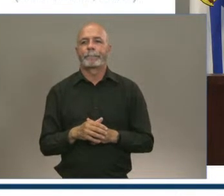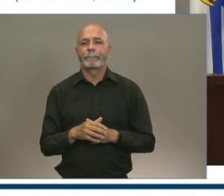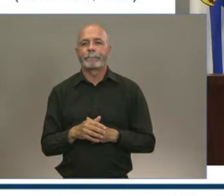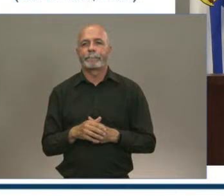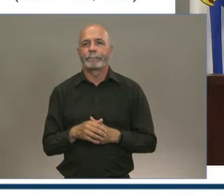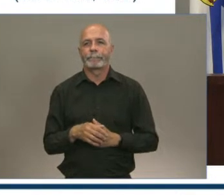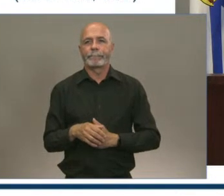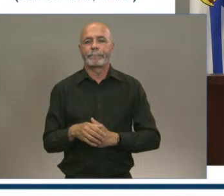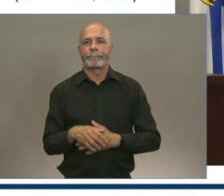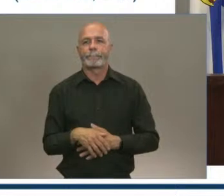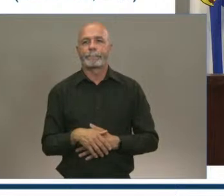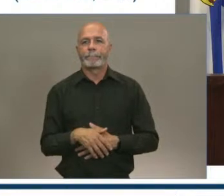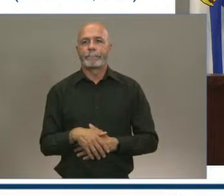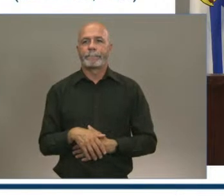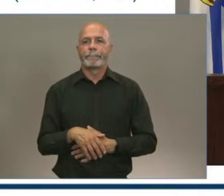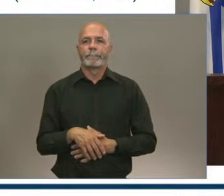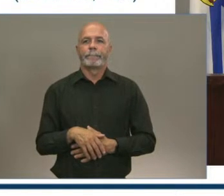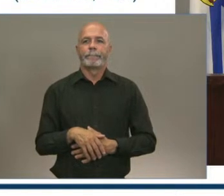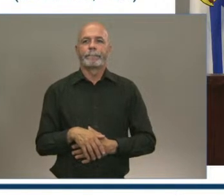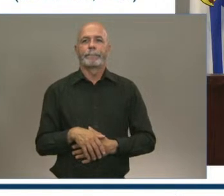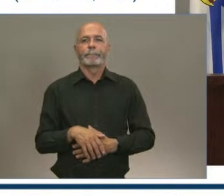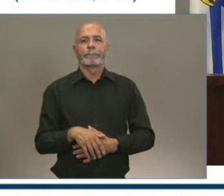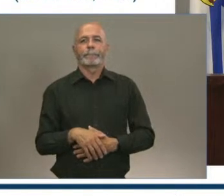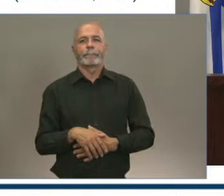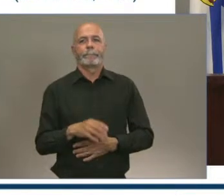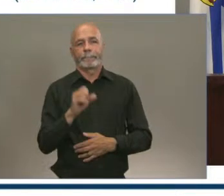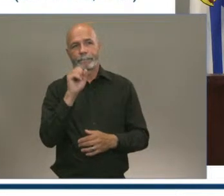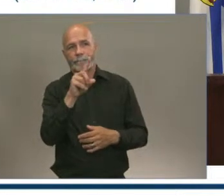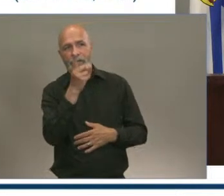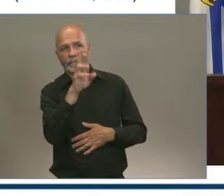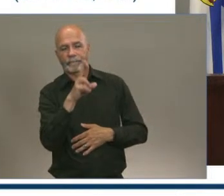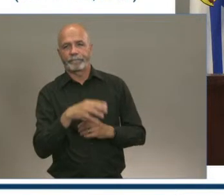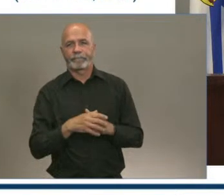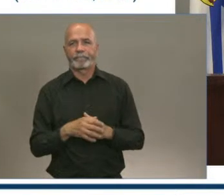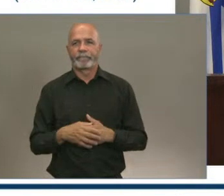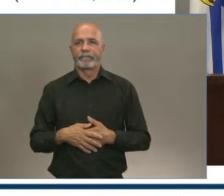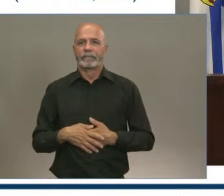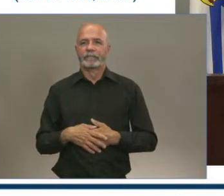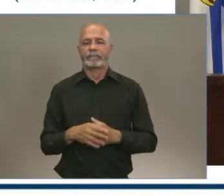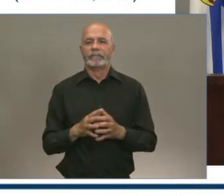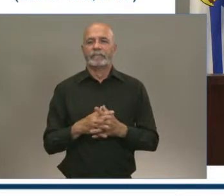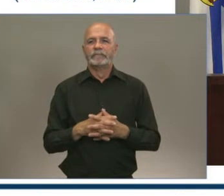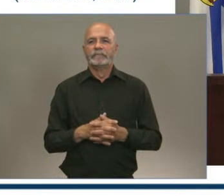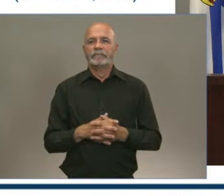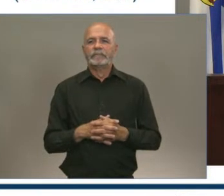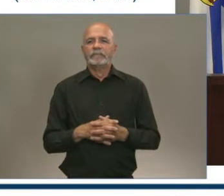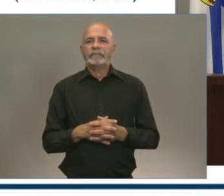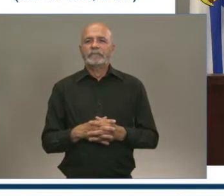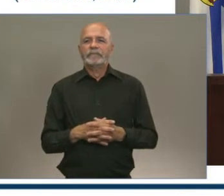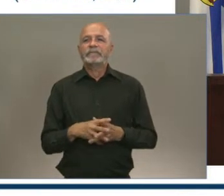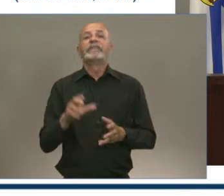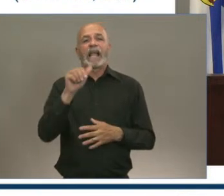Thanks very much. Dr. Strang, can you provide an update on the AstraZeneca rebooking? Just